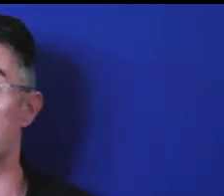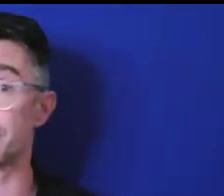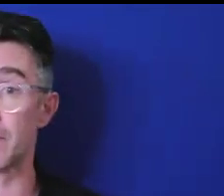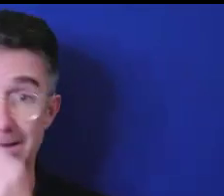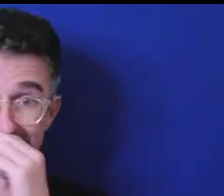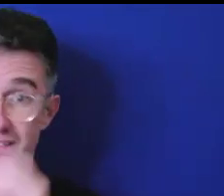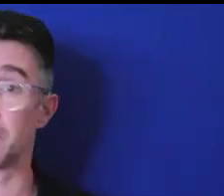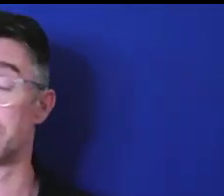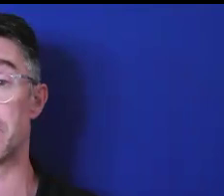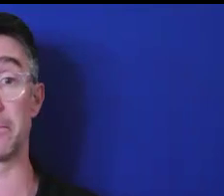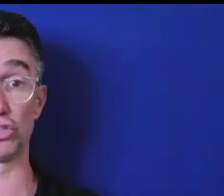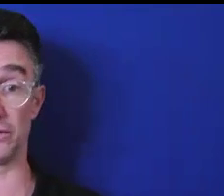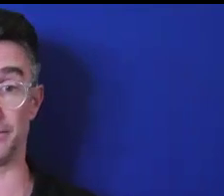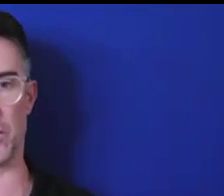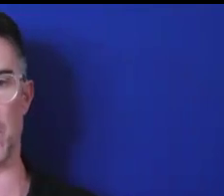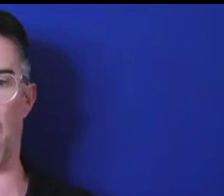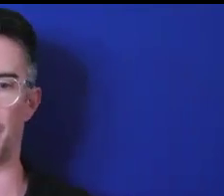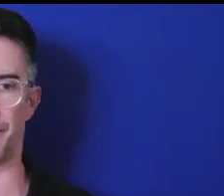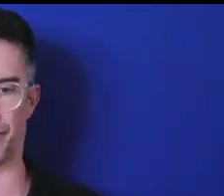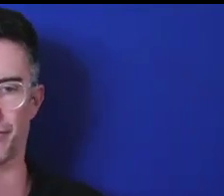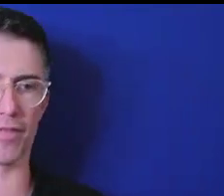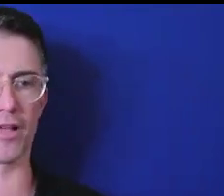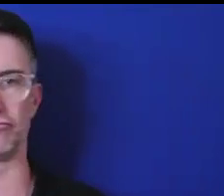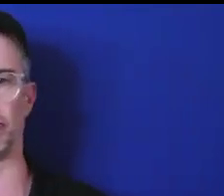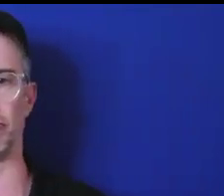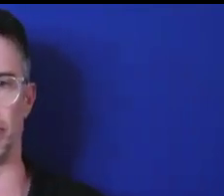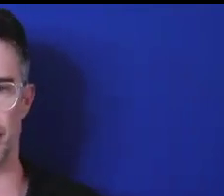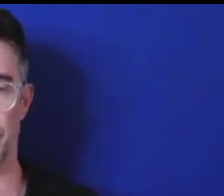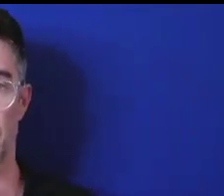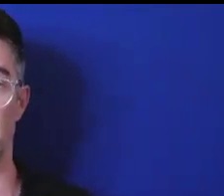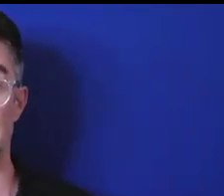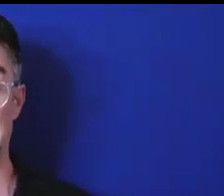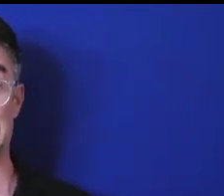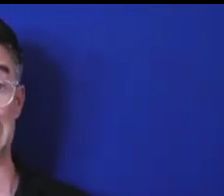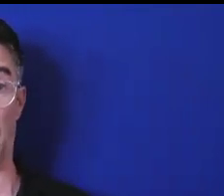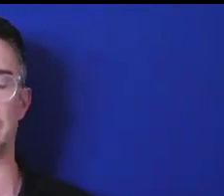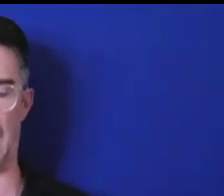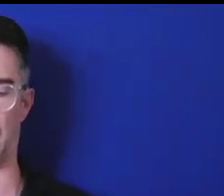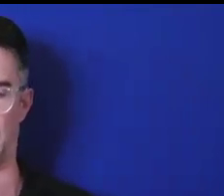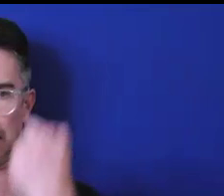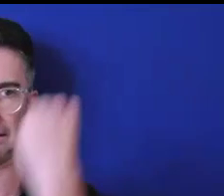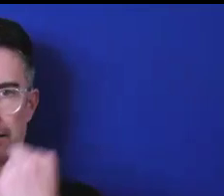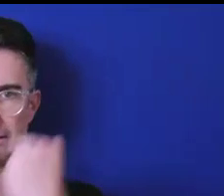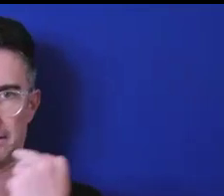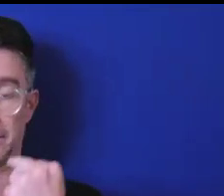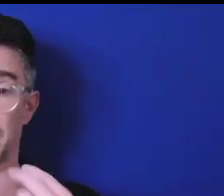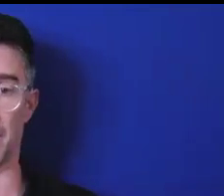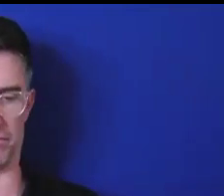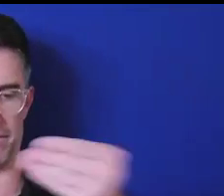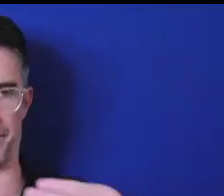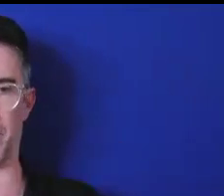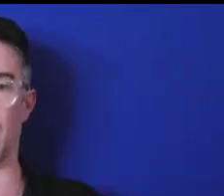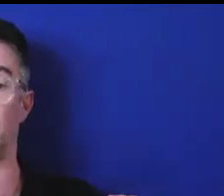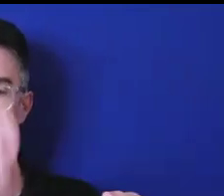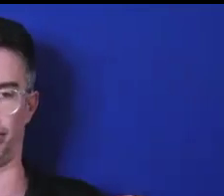assessment, applicant is also filled on the self-assessment form or questionnaire, where he mentioned the level of support that